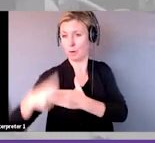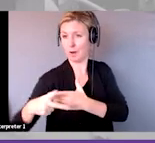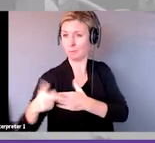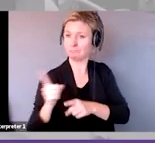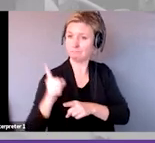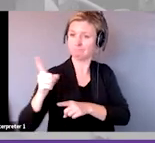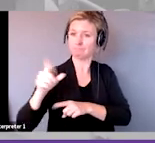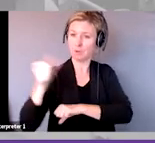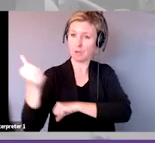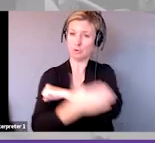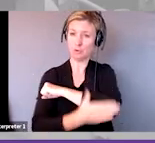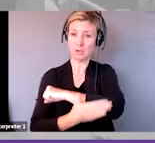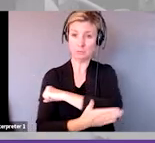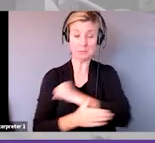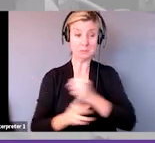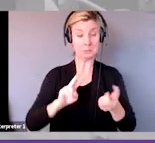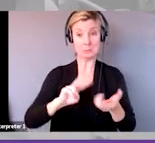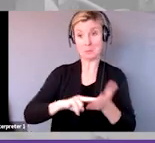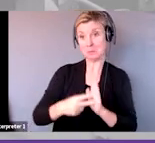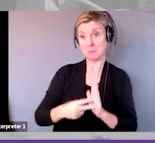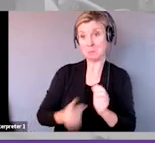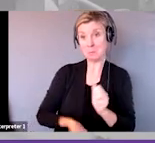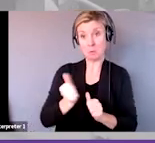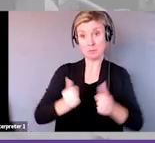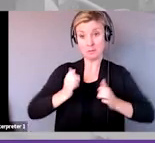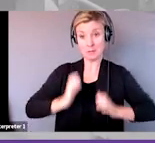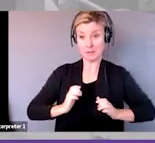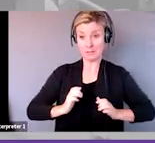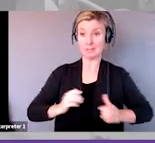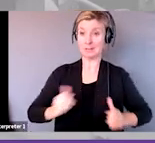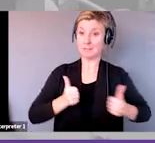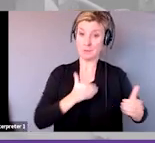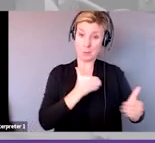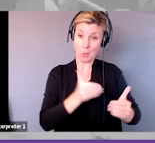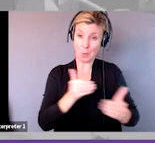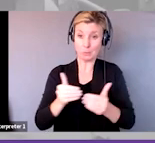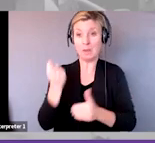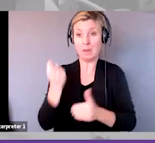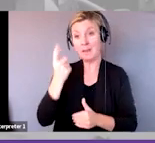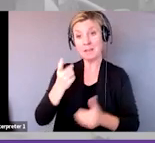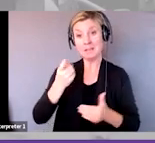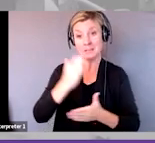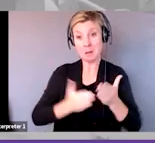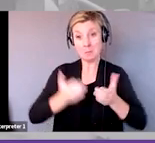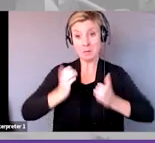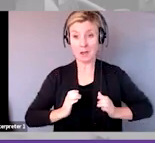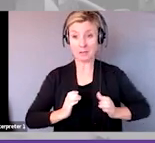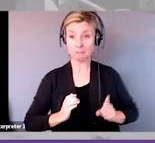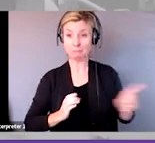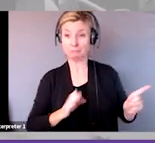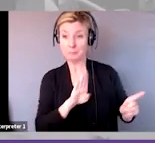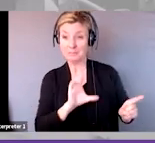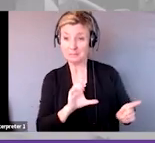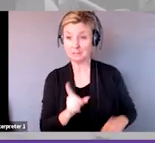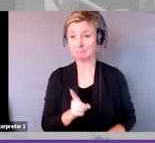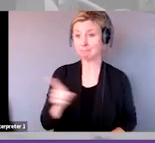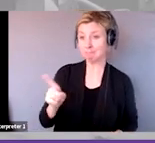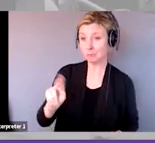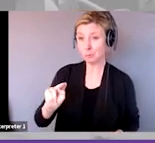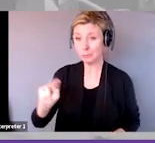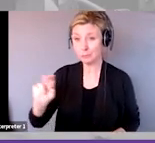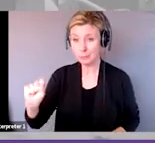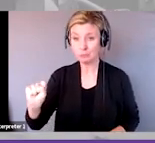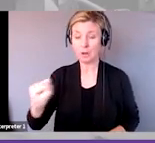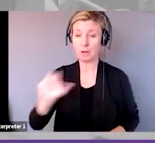clients are relatively close by, we do have clients in BC, all the way to Nova Scotia, and all